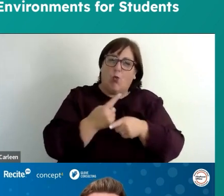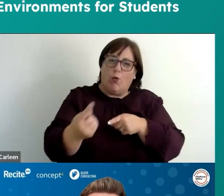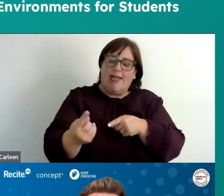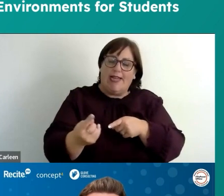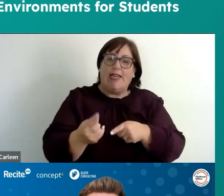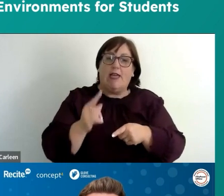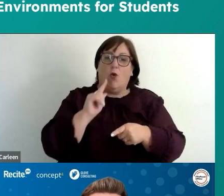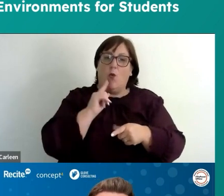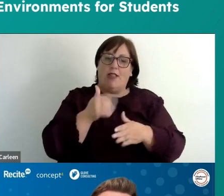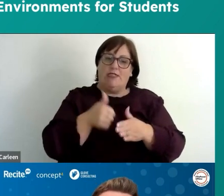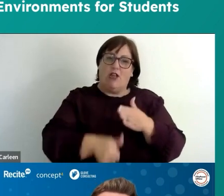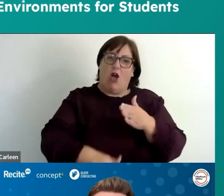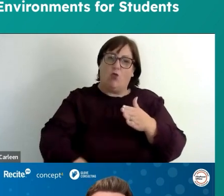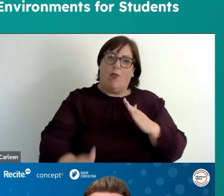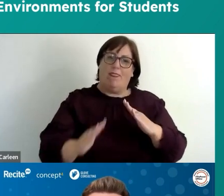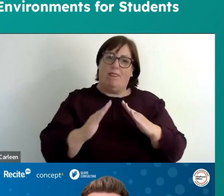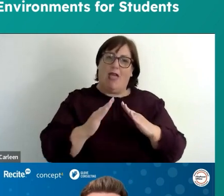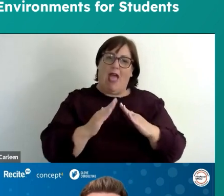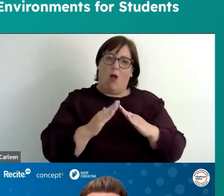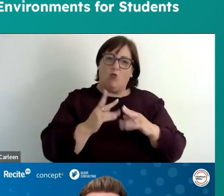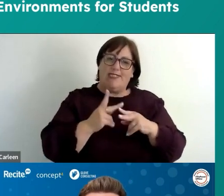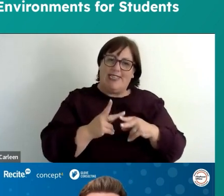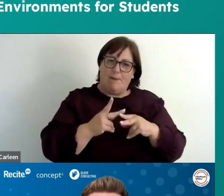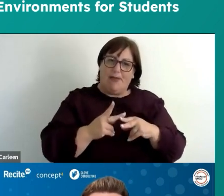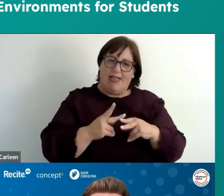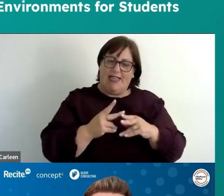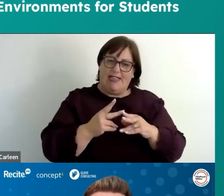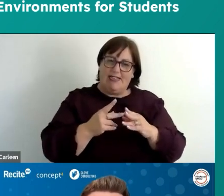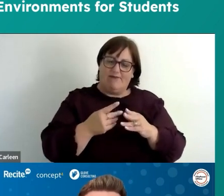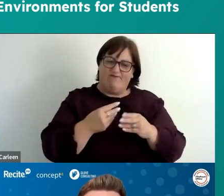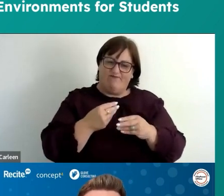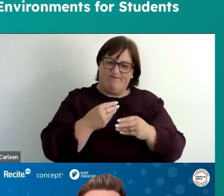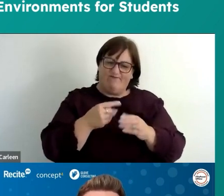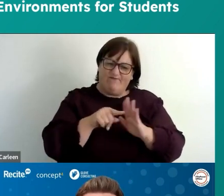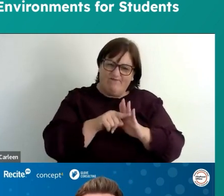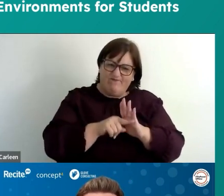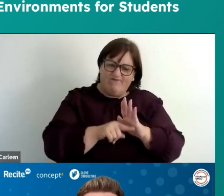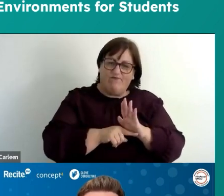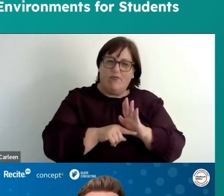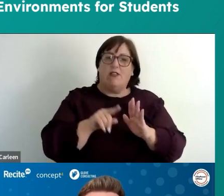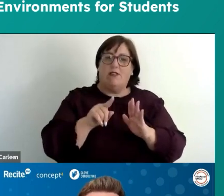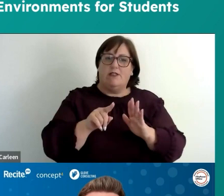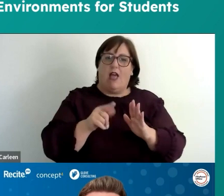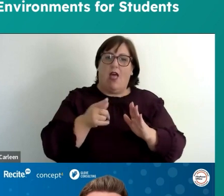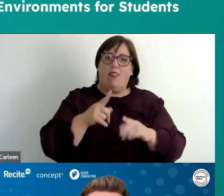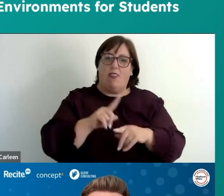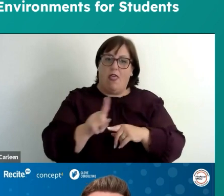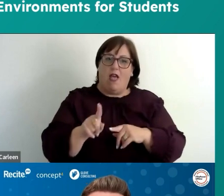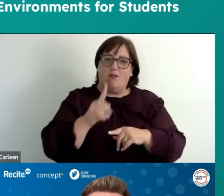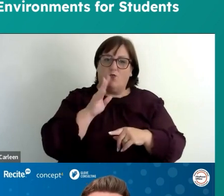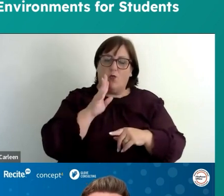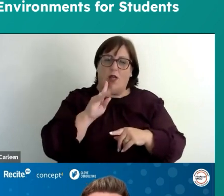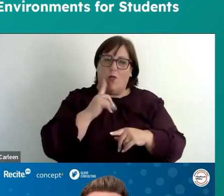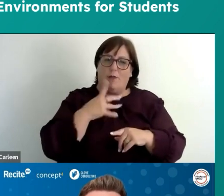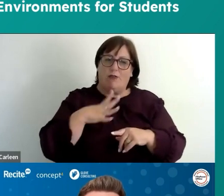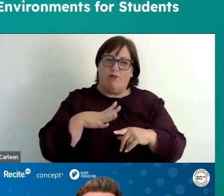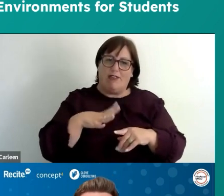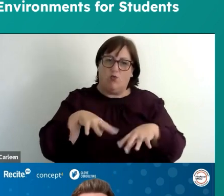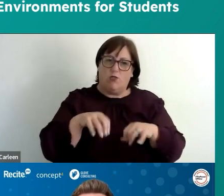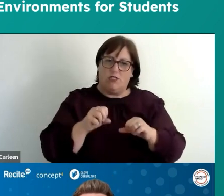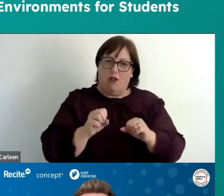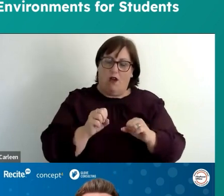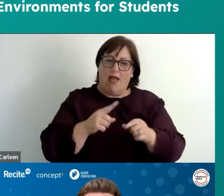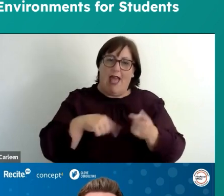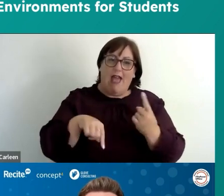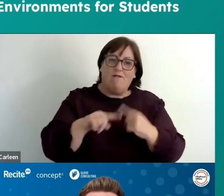then we can get introduced to our guests. Everyone, as you can see, is on mute. This is to avoid background noise. To